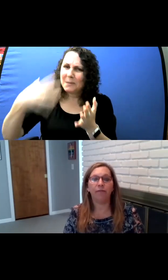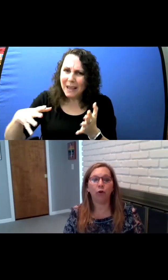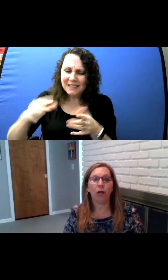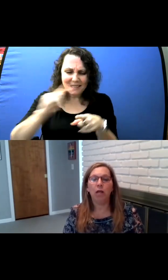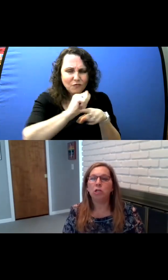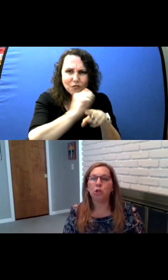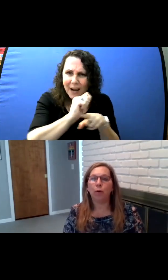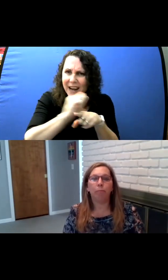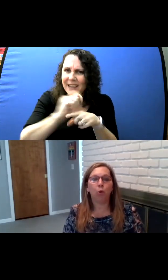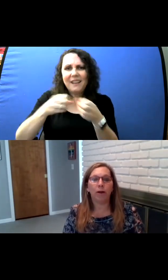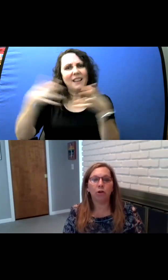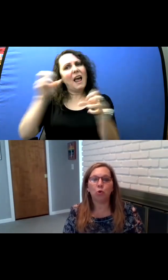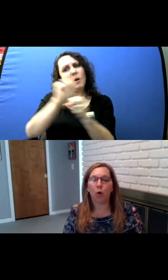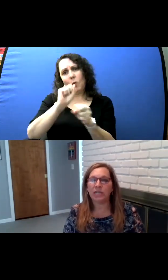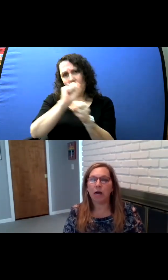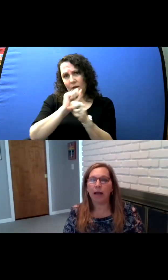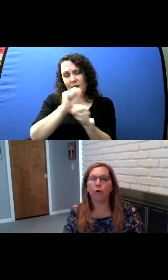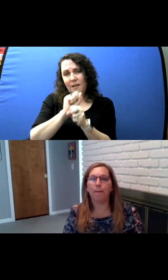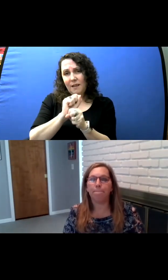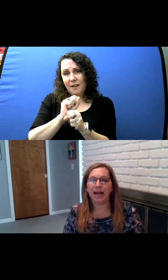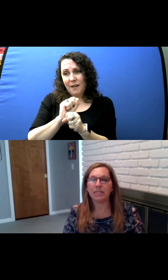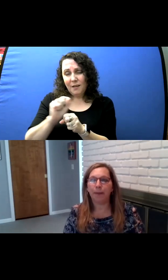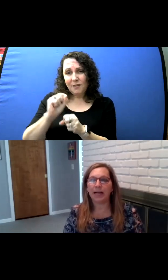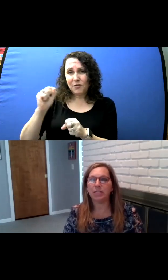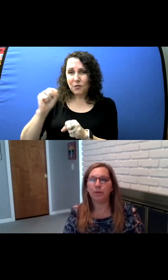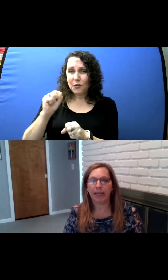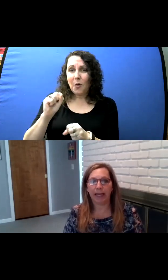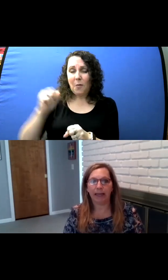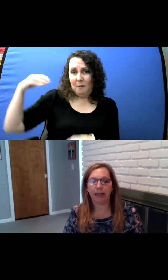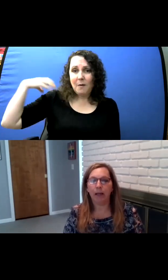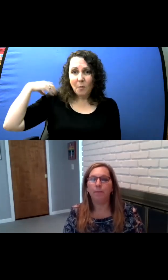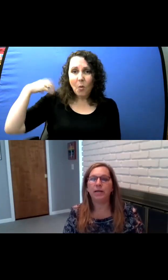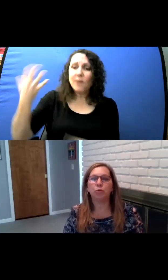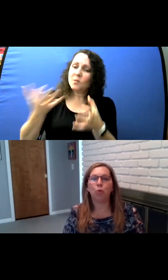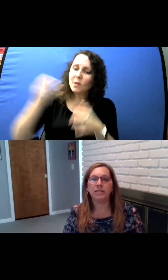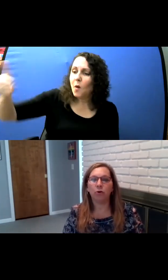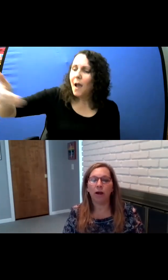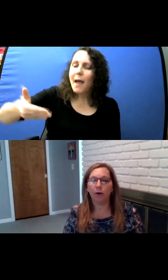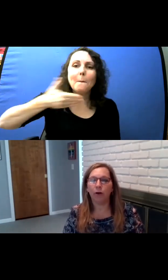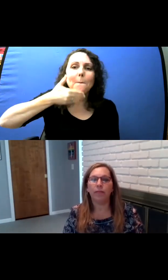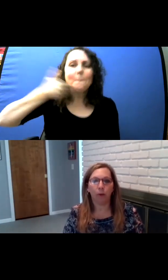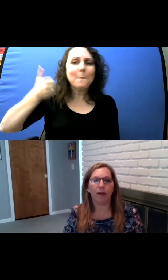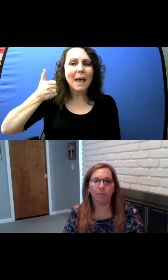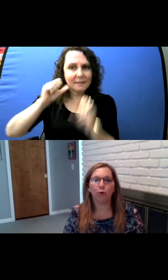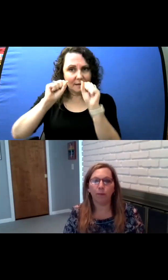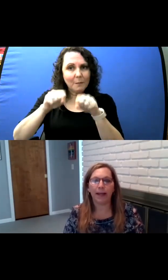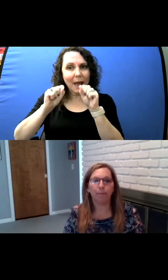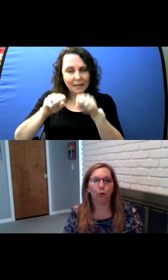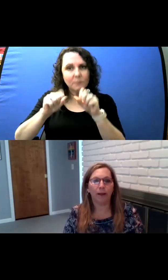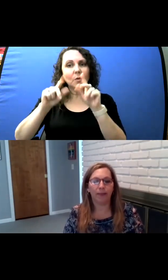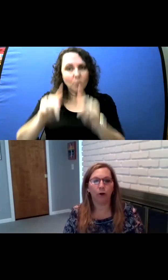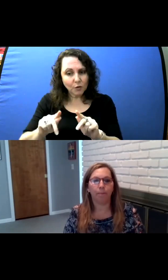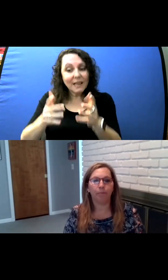time and effort. So employers want to hire the best possible candidate because once they're hired, they want them to